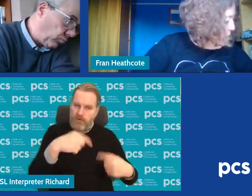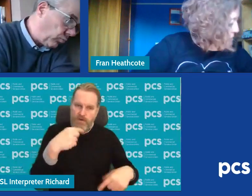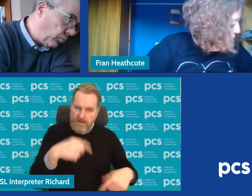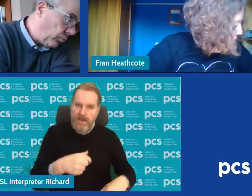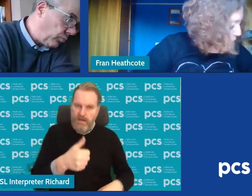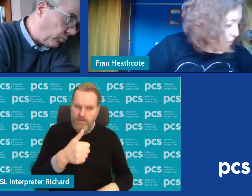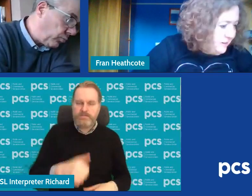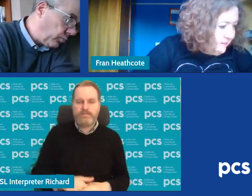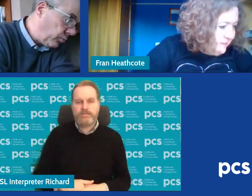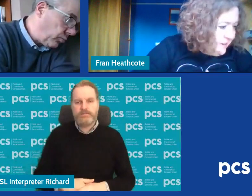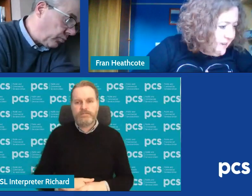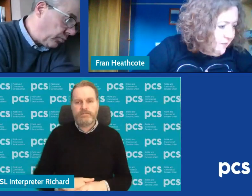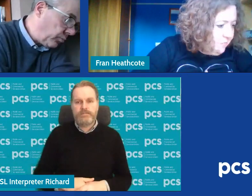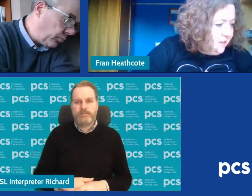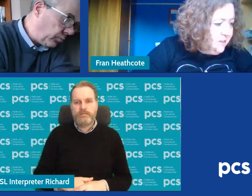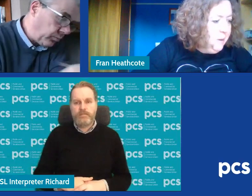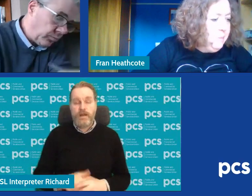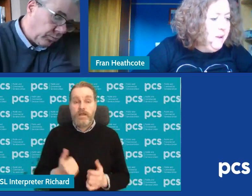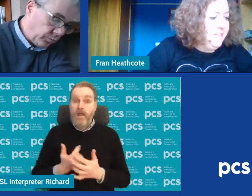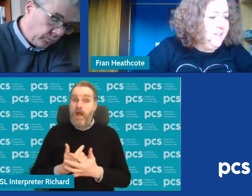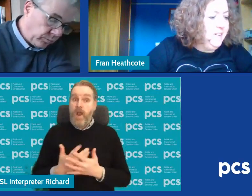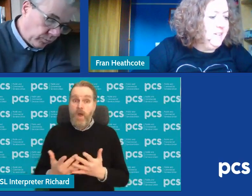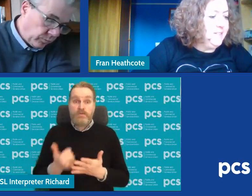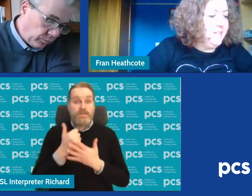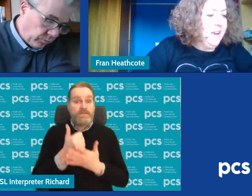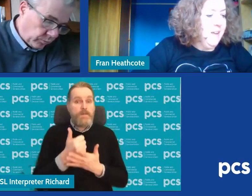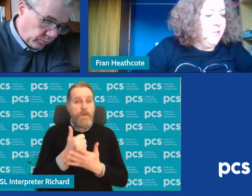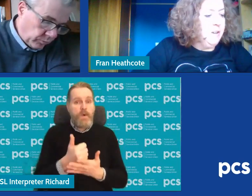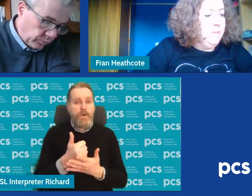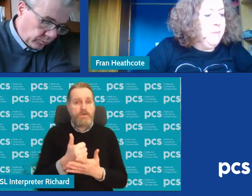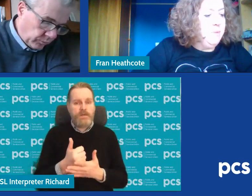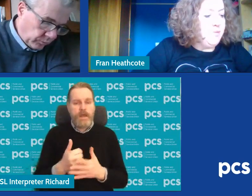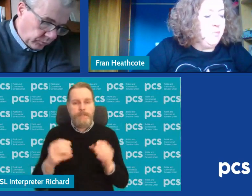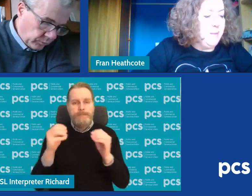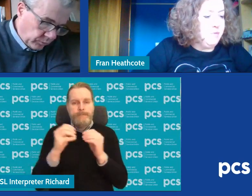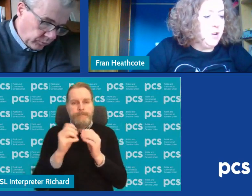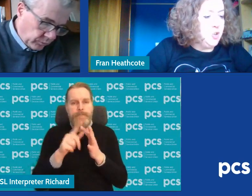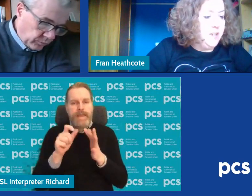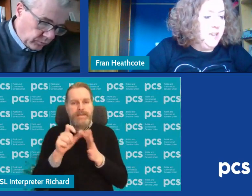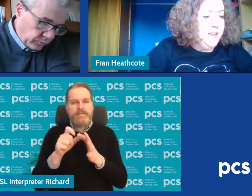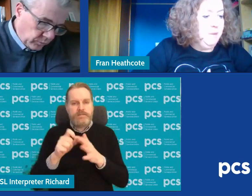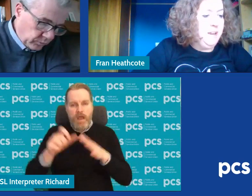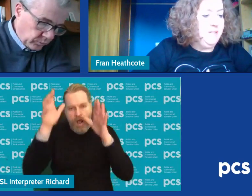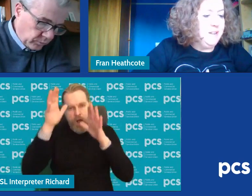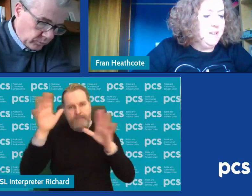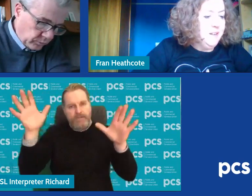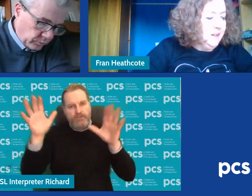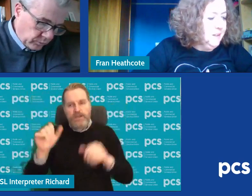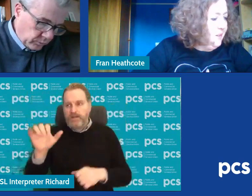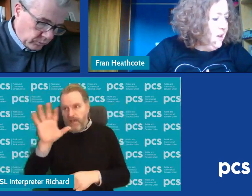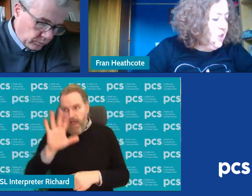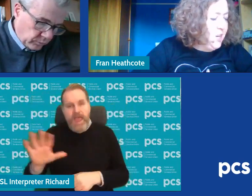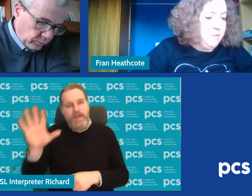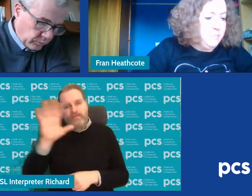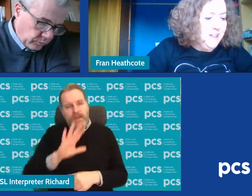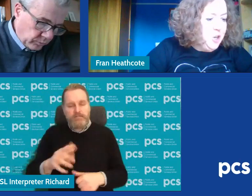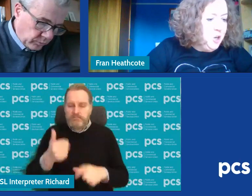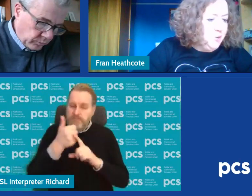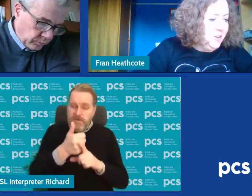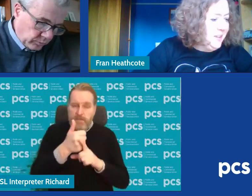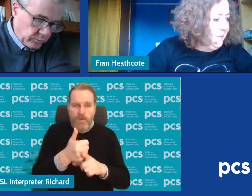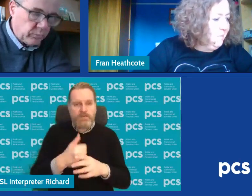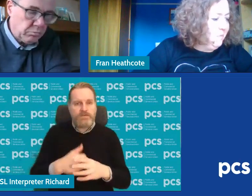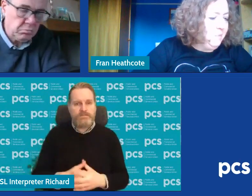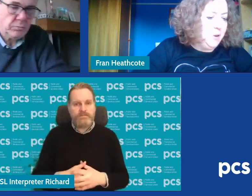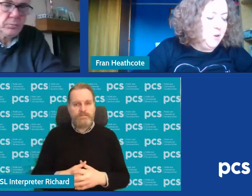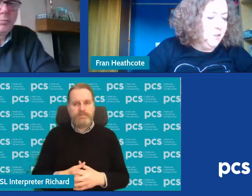Lots and lots of solidarity here from DWP Beds and Hearts. If there are any members from that branch on here, please let James Miller know